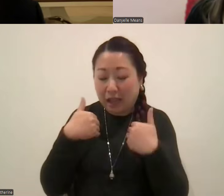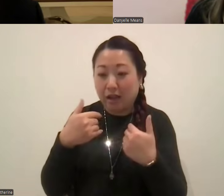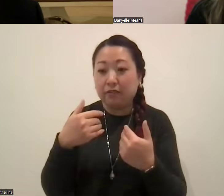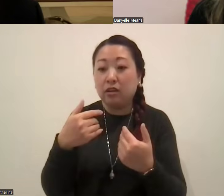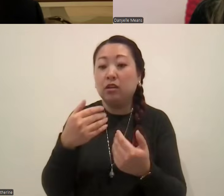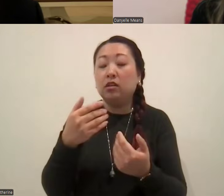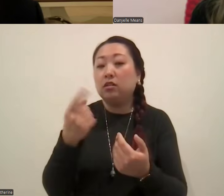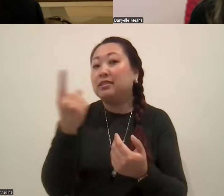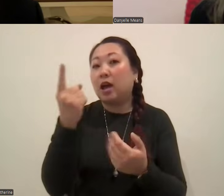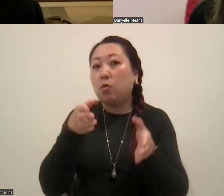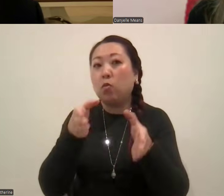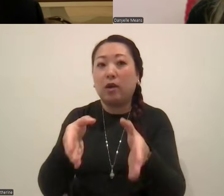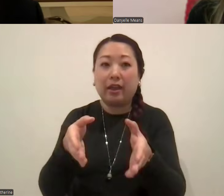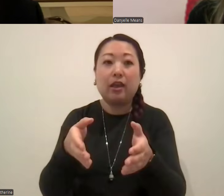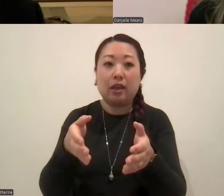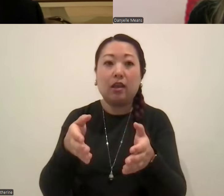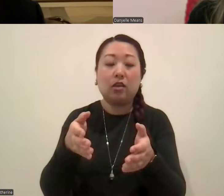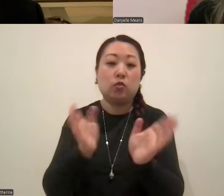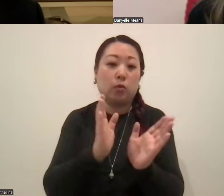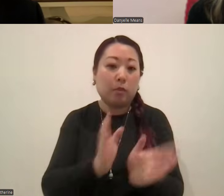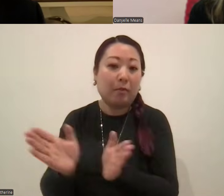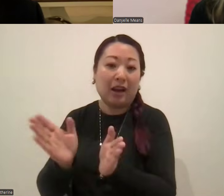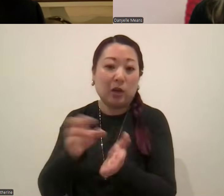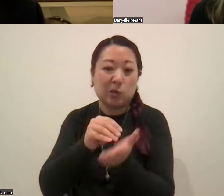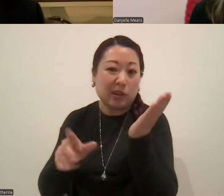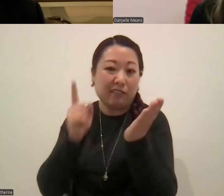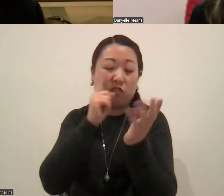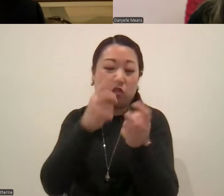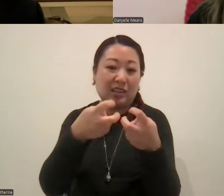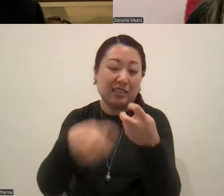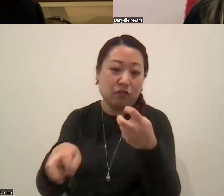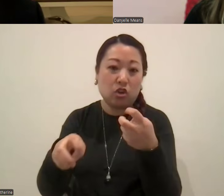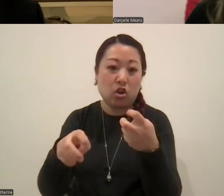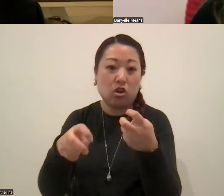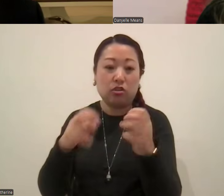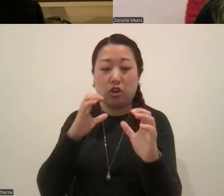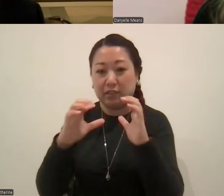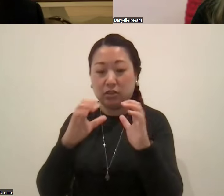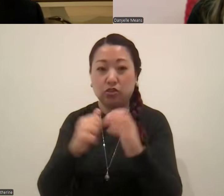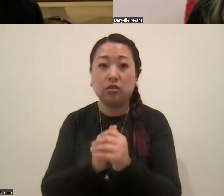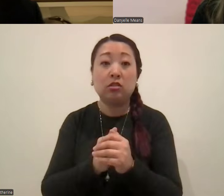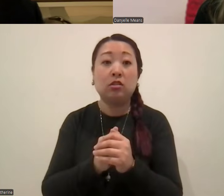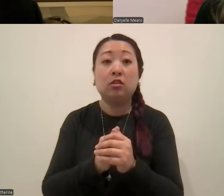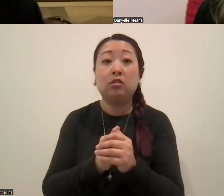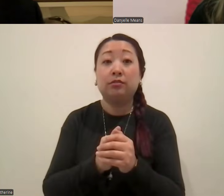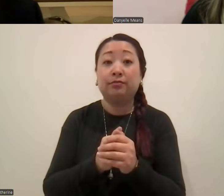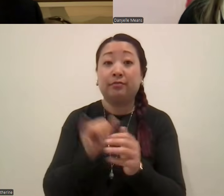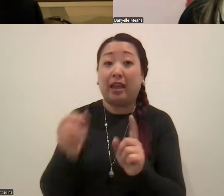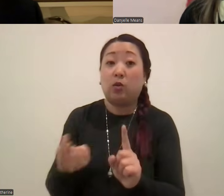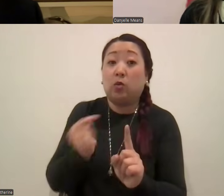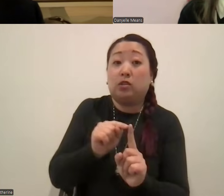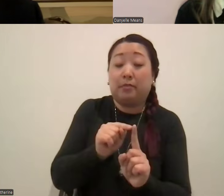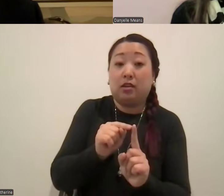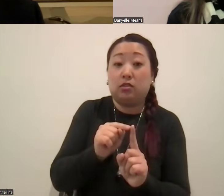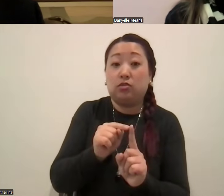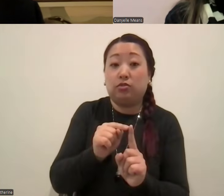for these difficult conversations. And I think, it goes back to what we were talking about with this idea